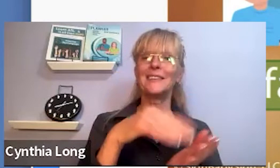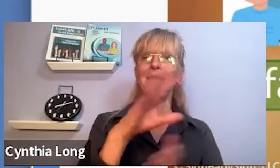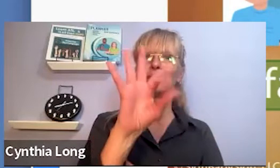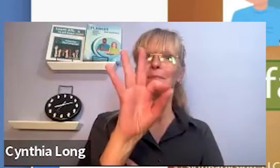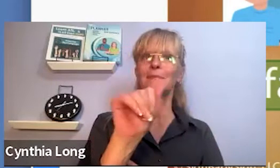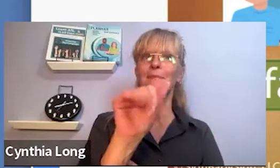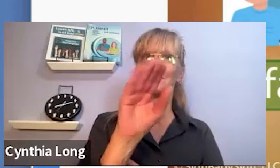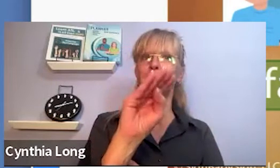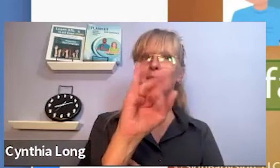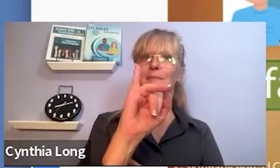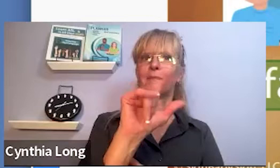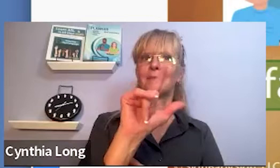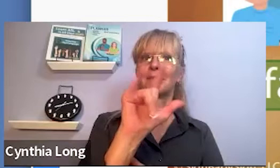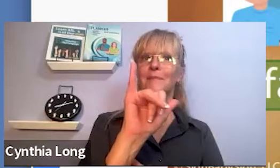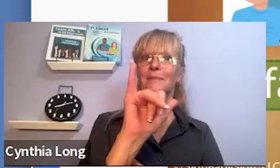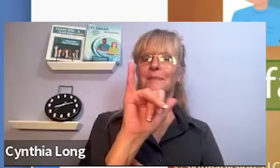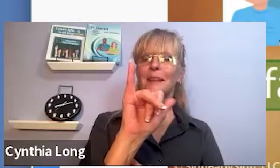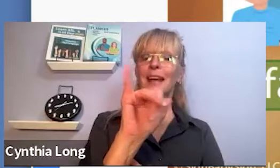Again.